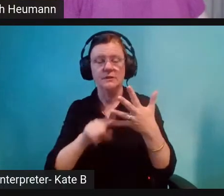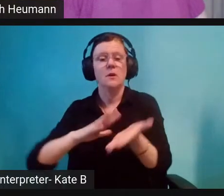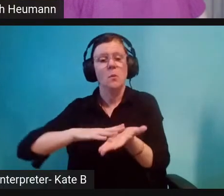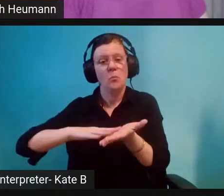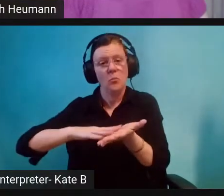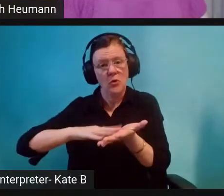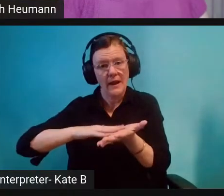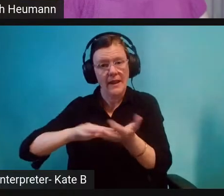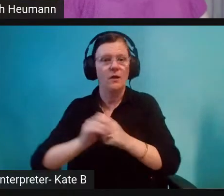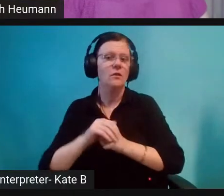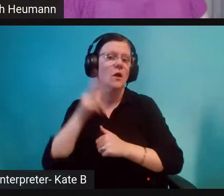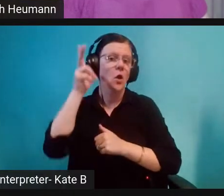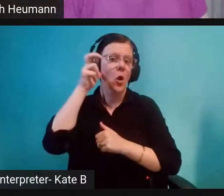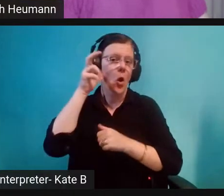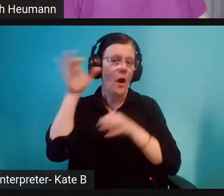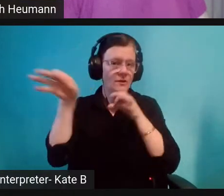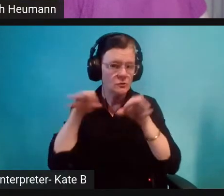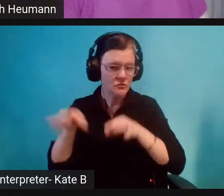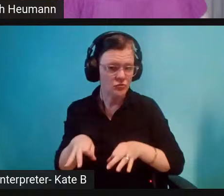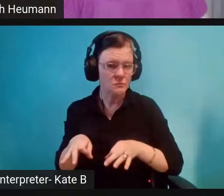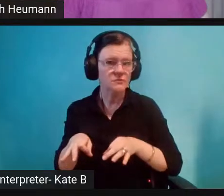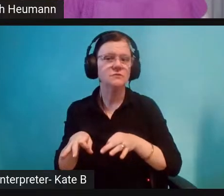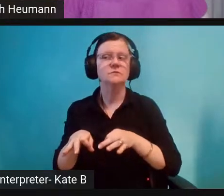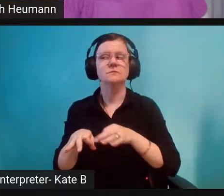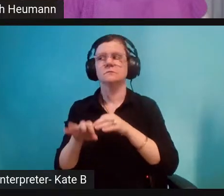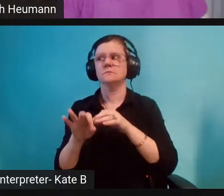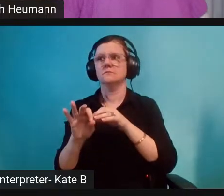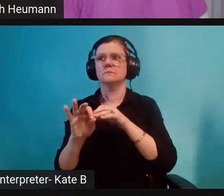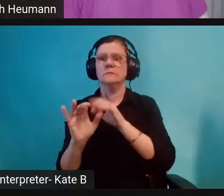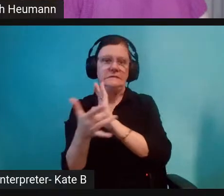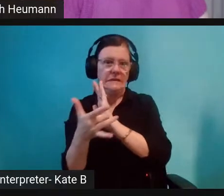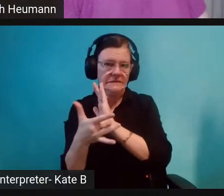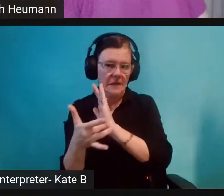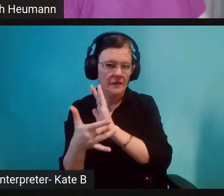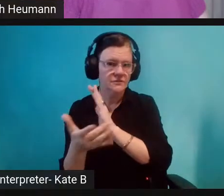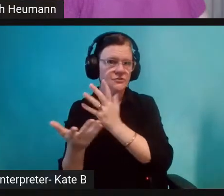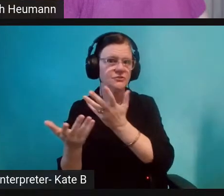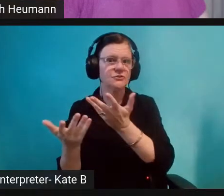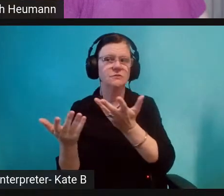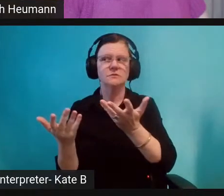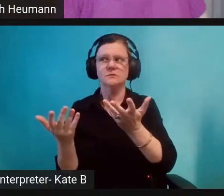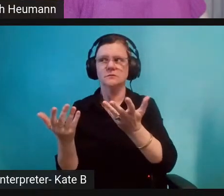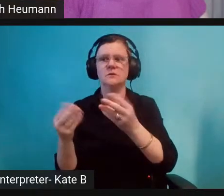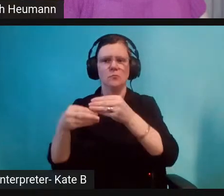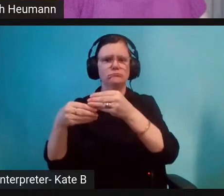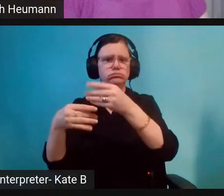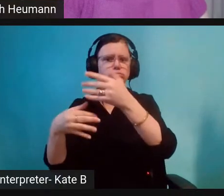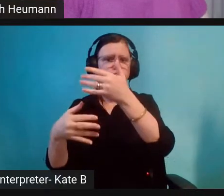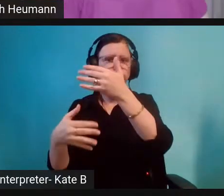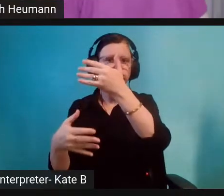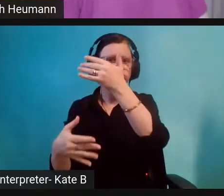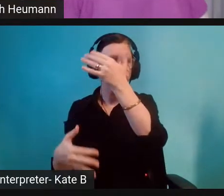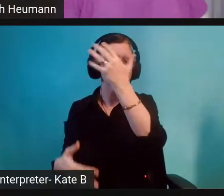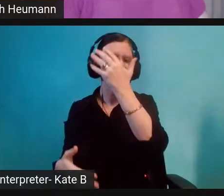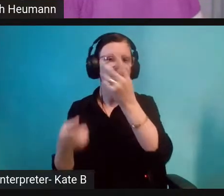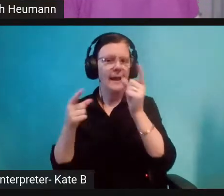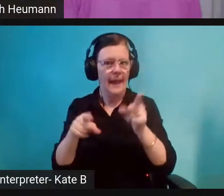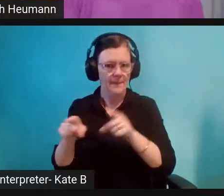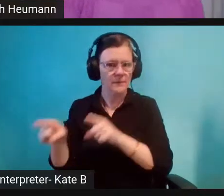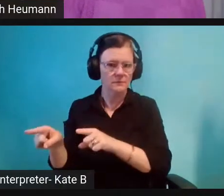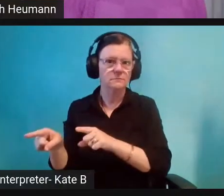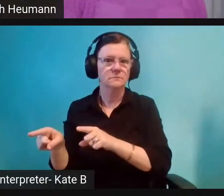braille, audio systems, technology, more and more work being done to